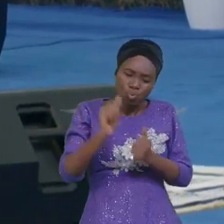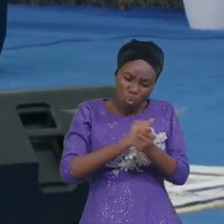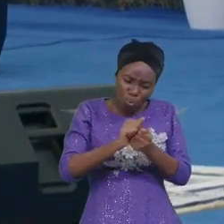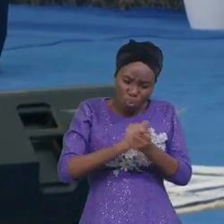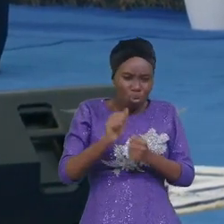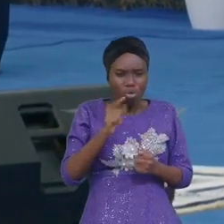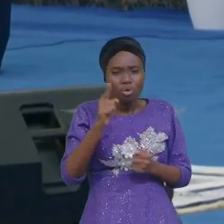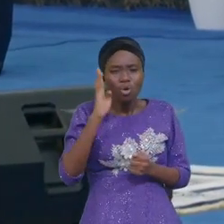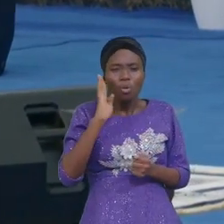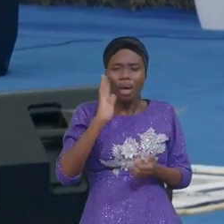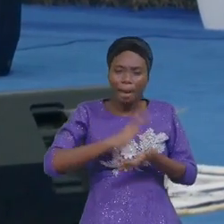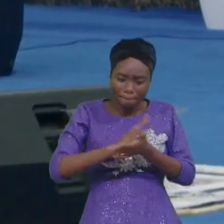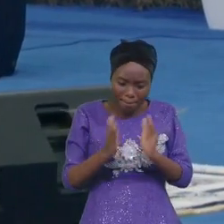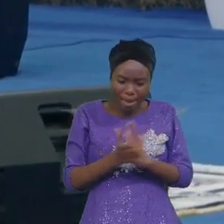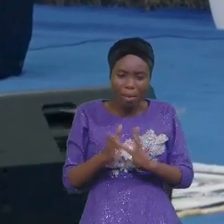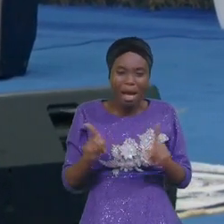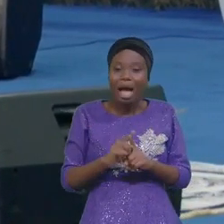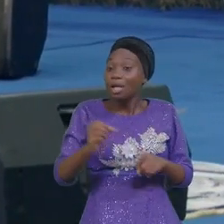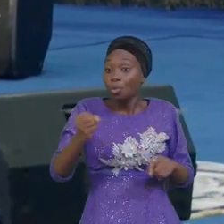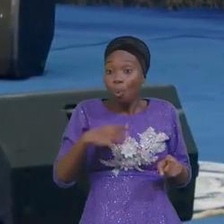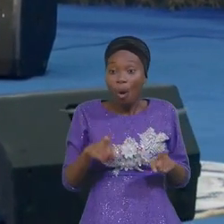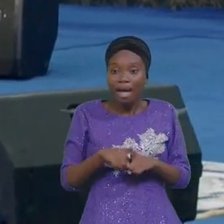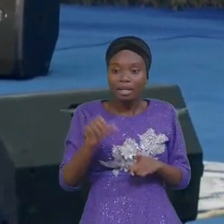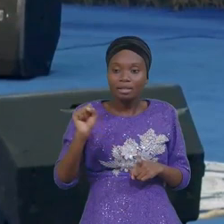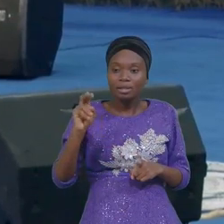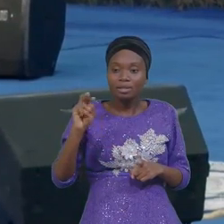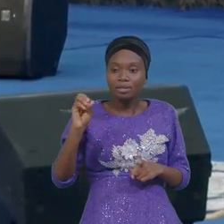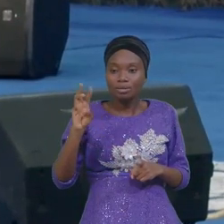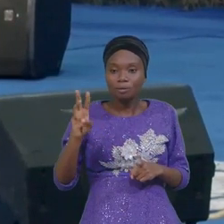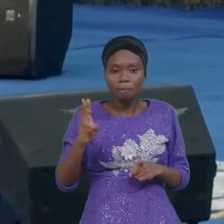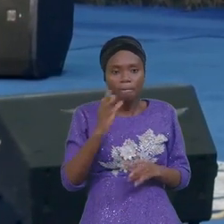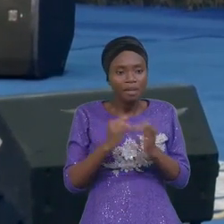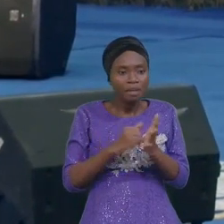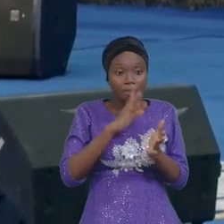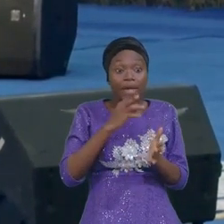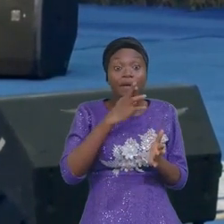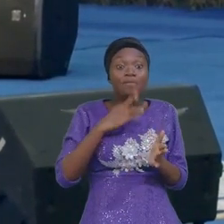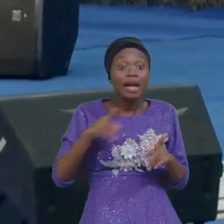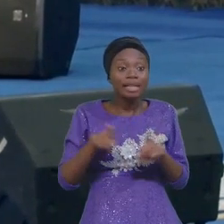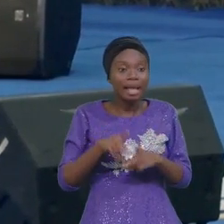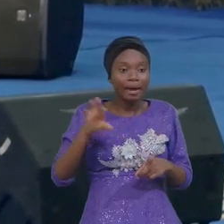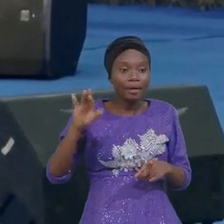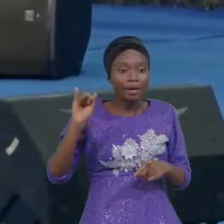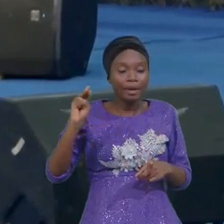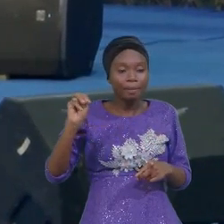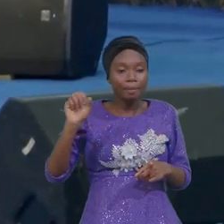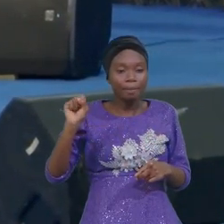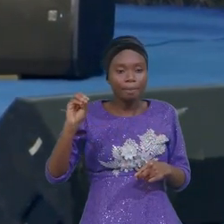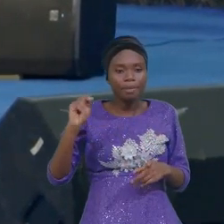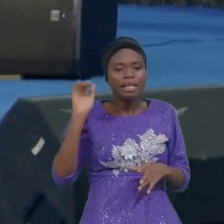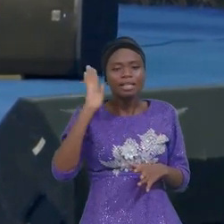you'll be as white as snow. Though they be red like crimson, they shall